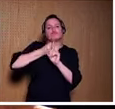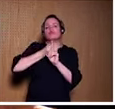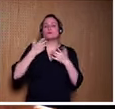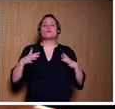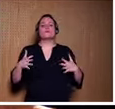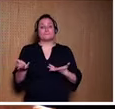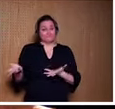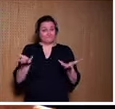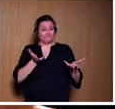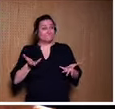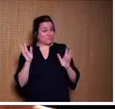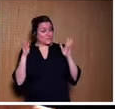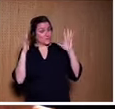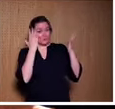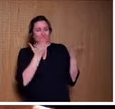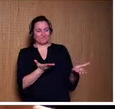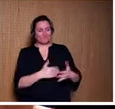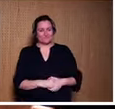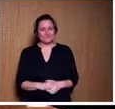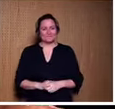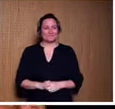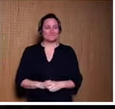Julia Hird on stage.